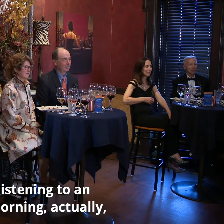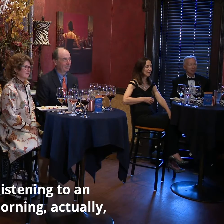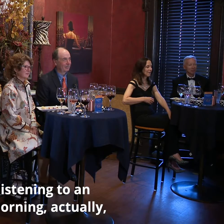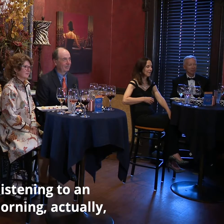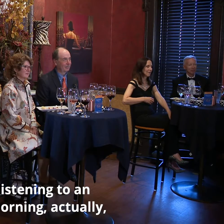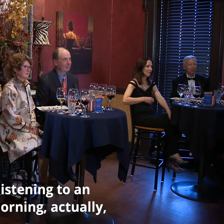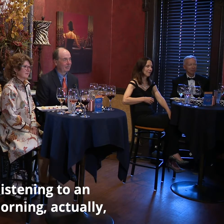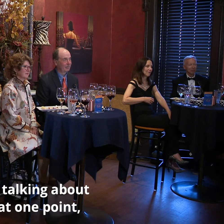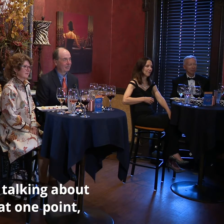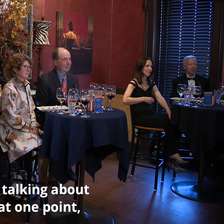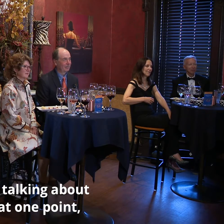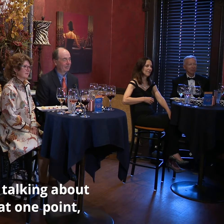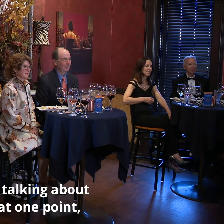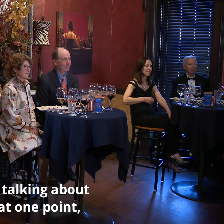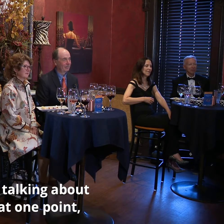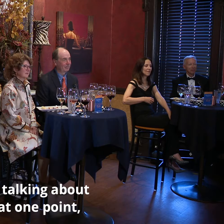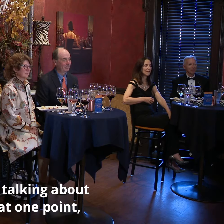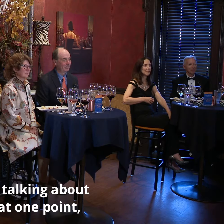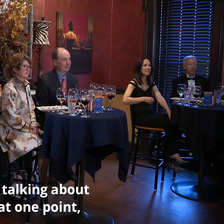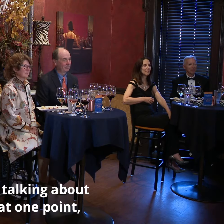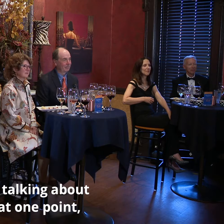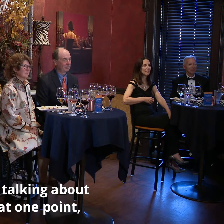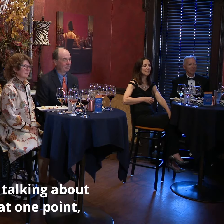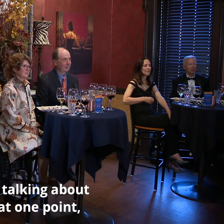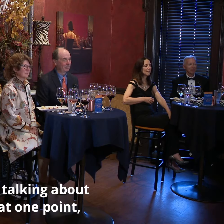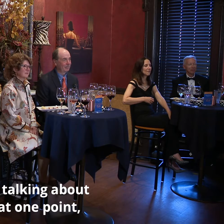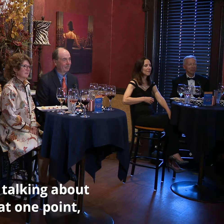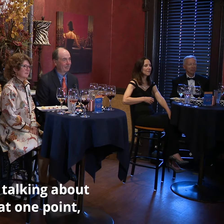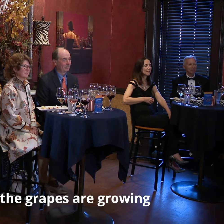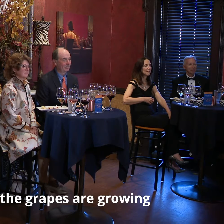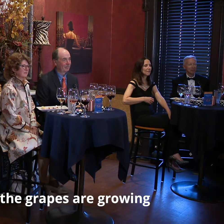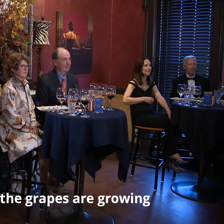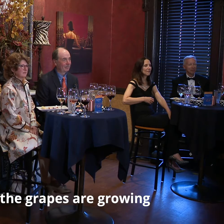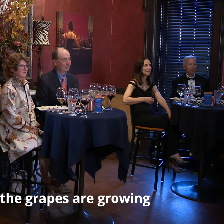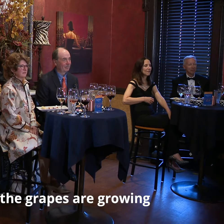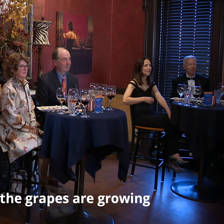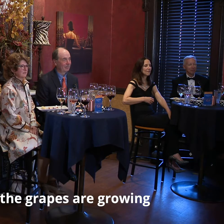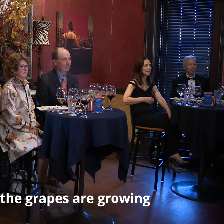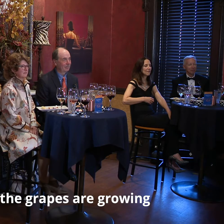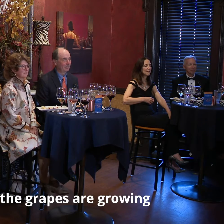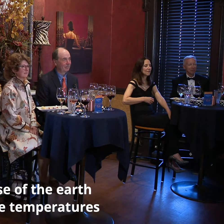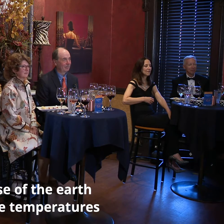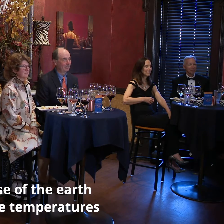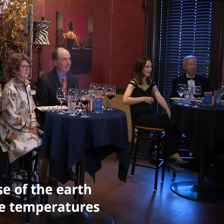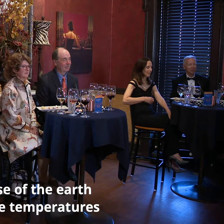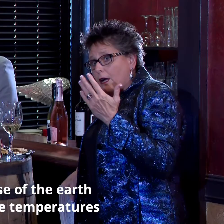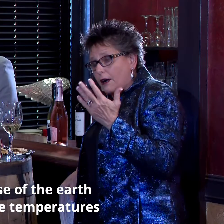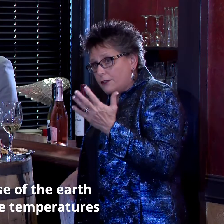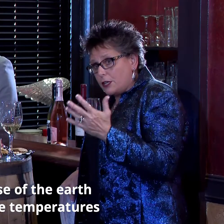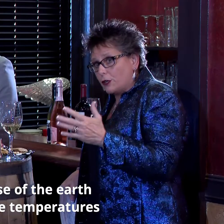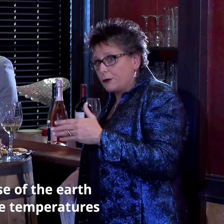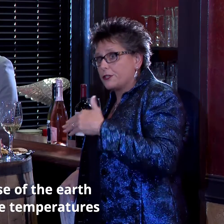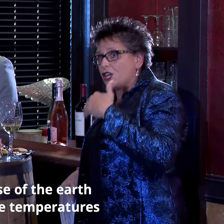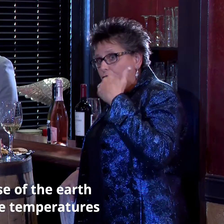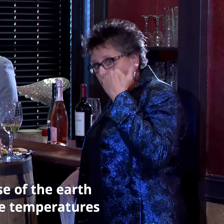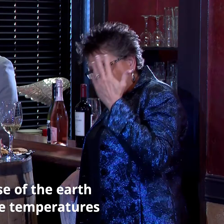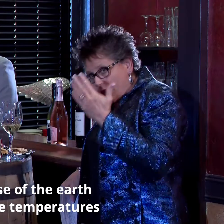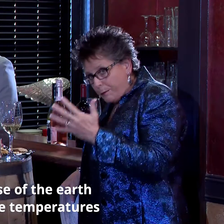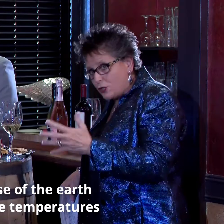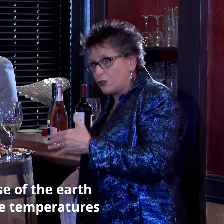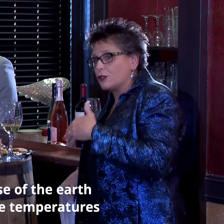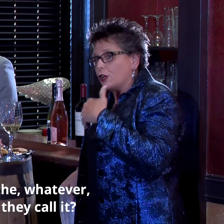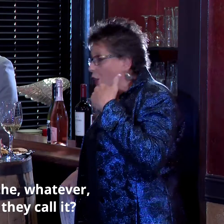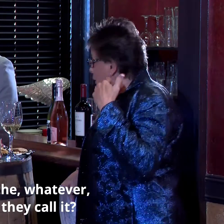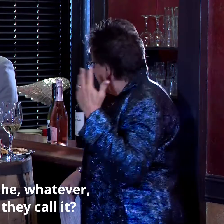this morning, actually, and it was talking about Cab Sauv at one point, because of the way the grapes are growing and because of the earth changing